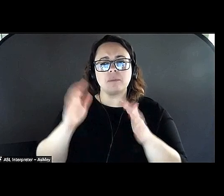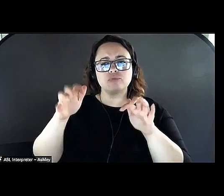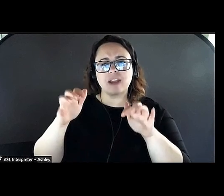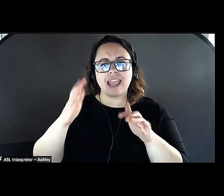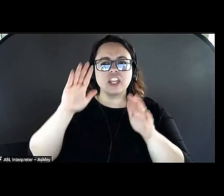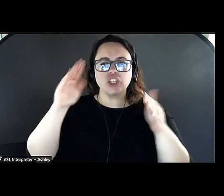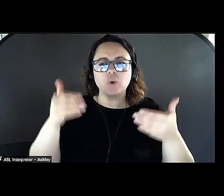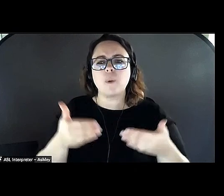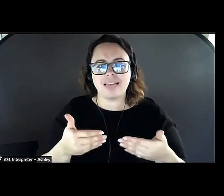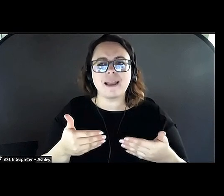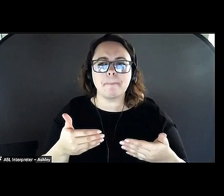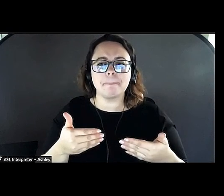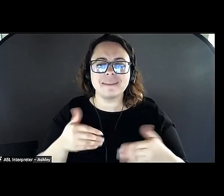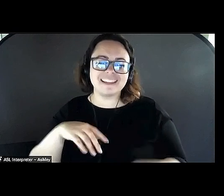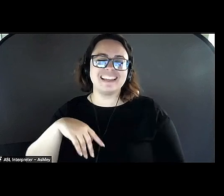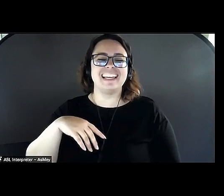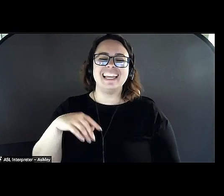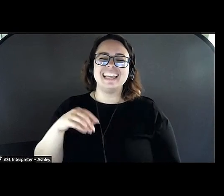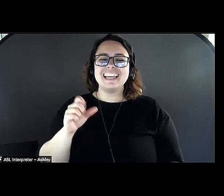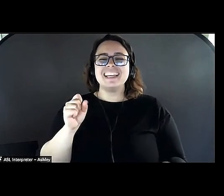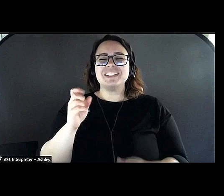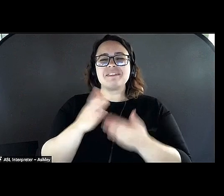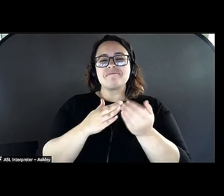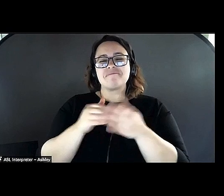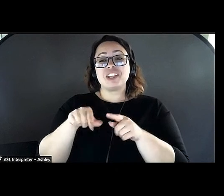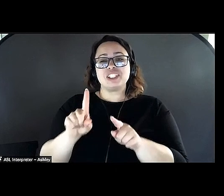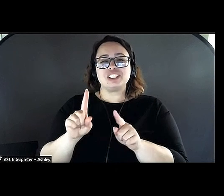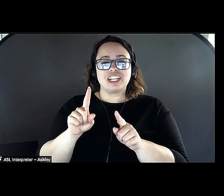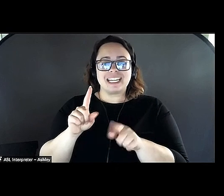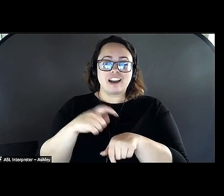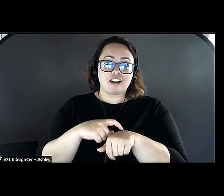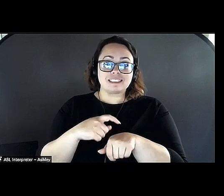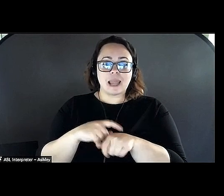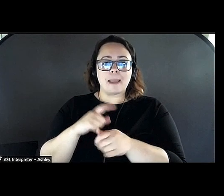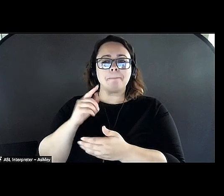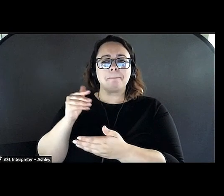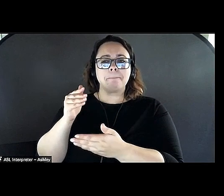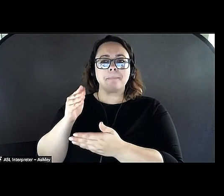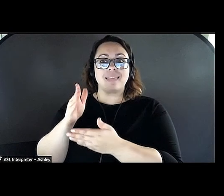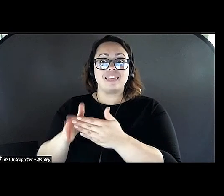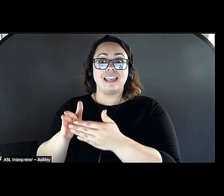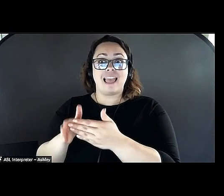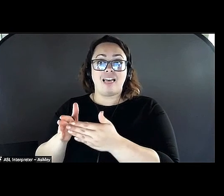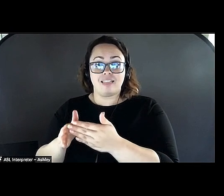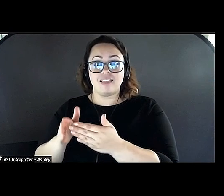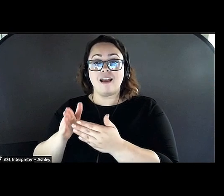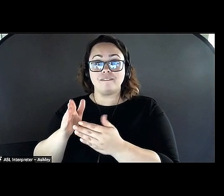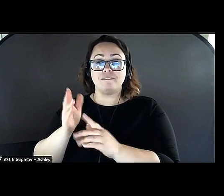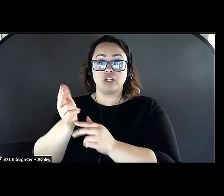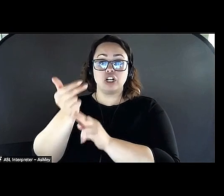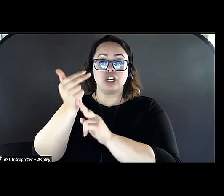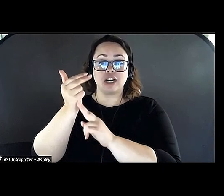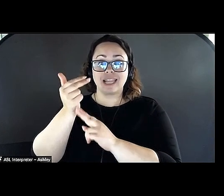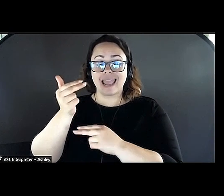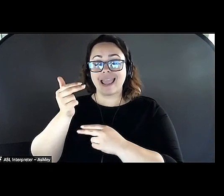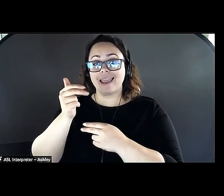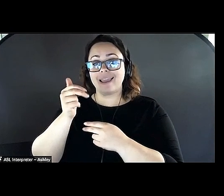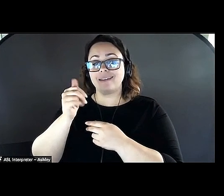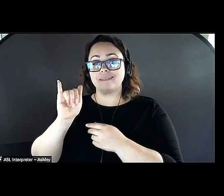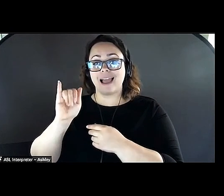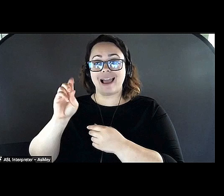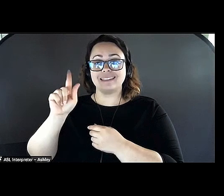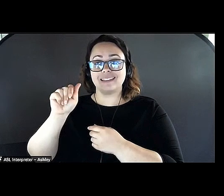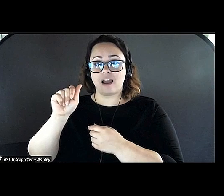Coast. So in that vein, during our stay, the tail end of Hurricane Ida hit that area of the country pretty hard. We